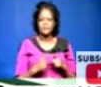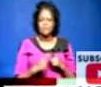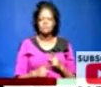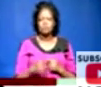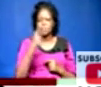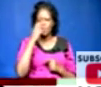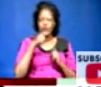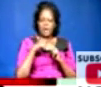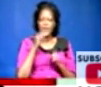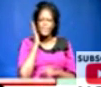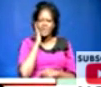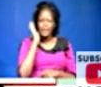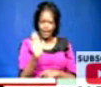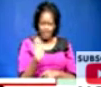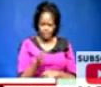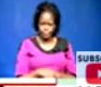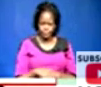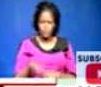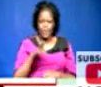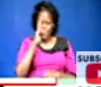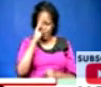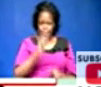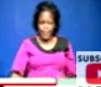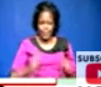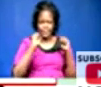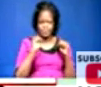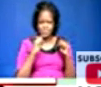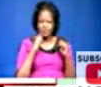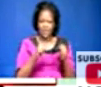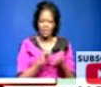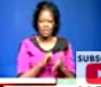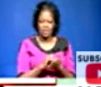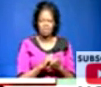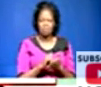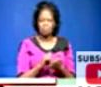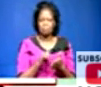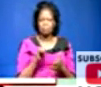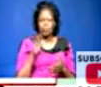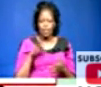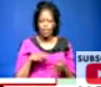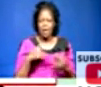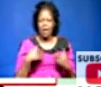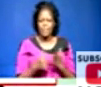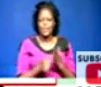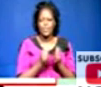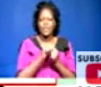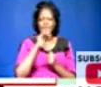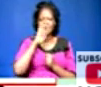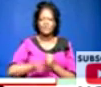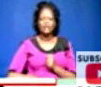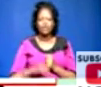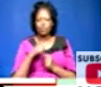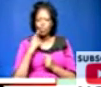of murdering his mother. Area police boss John Onditi said the deceased had an altercation with a young man who had sold